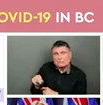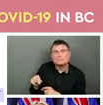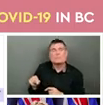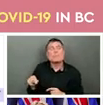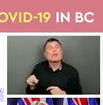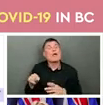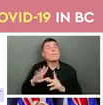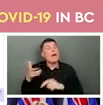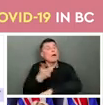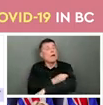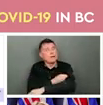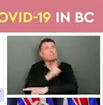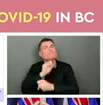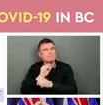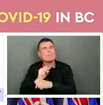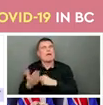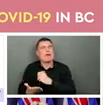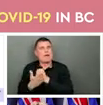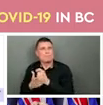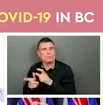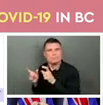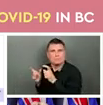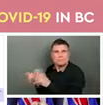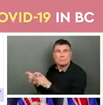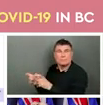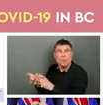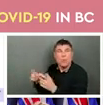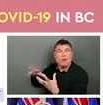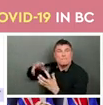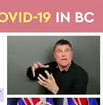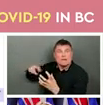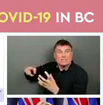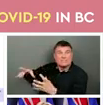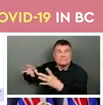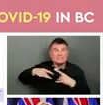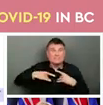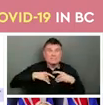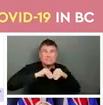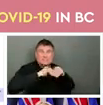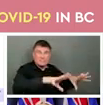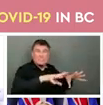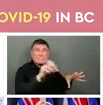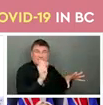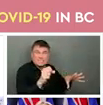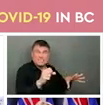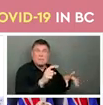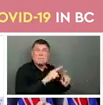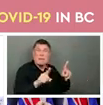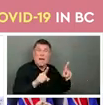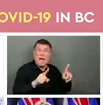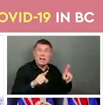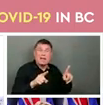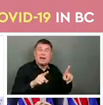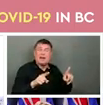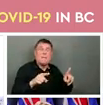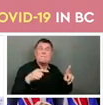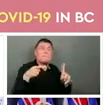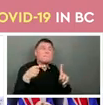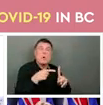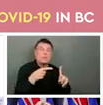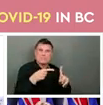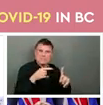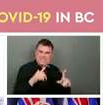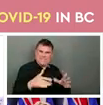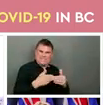more transmissible, but we also can see that despite the fact that these more transmissible strains are